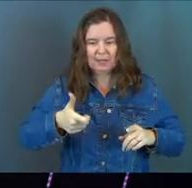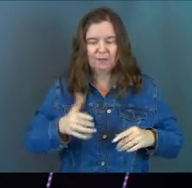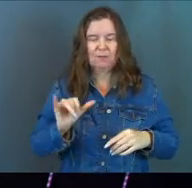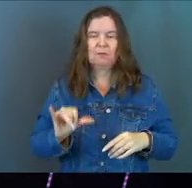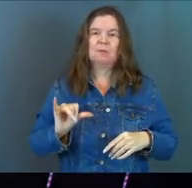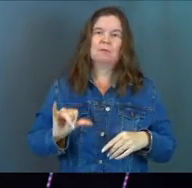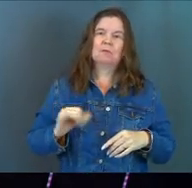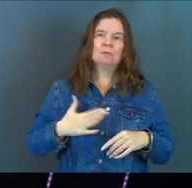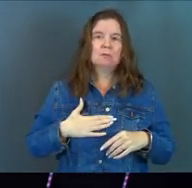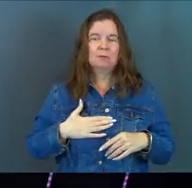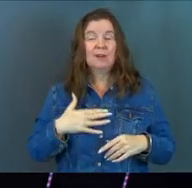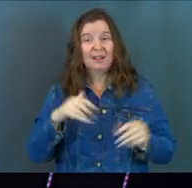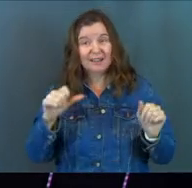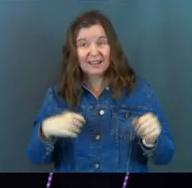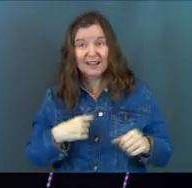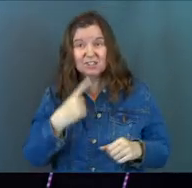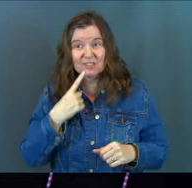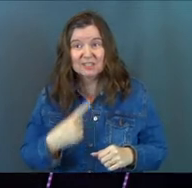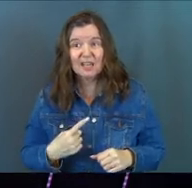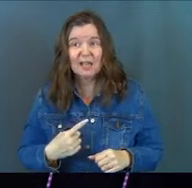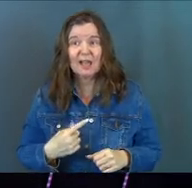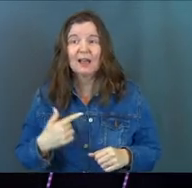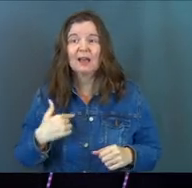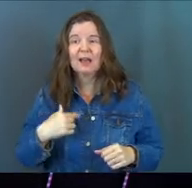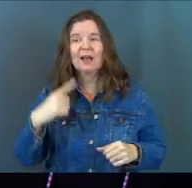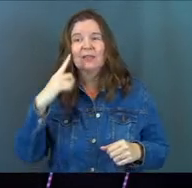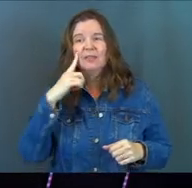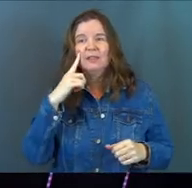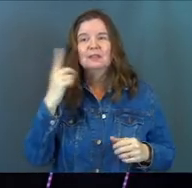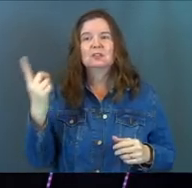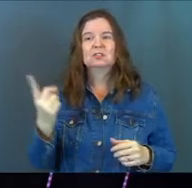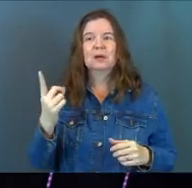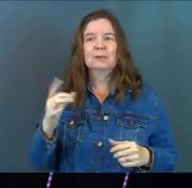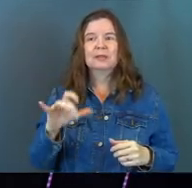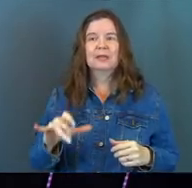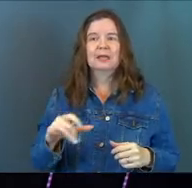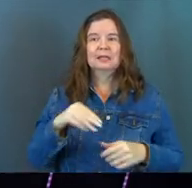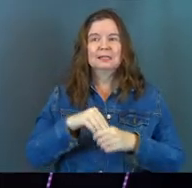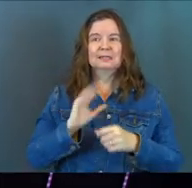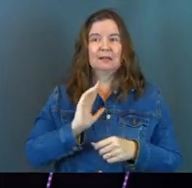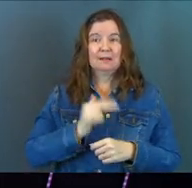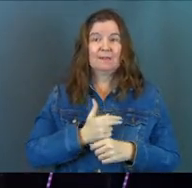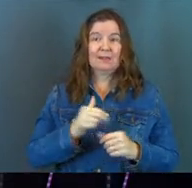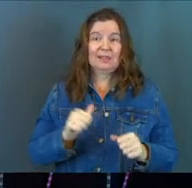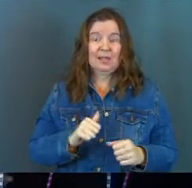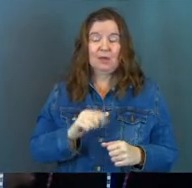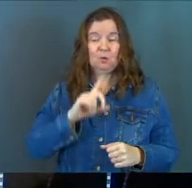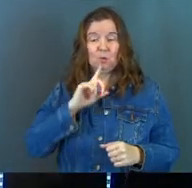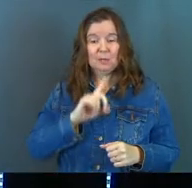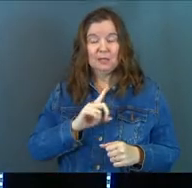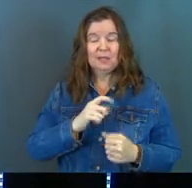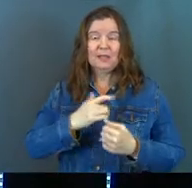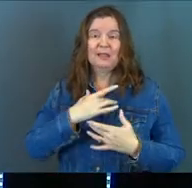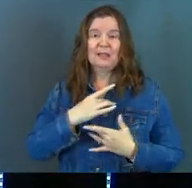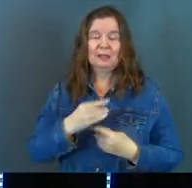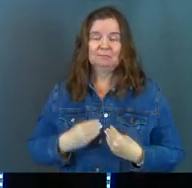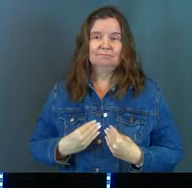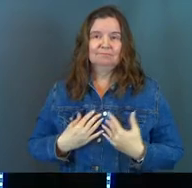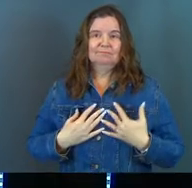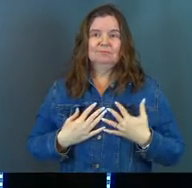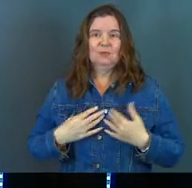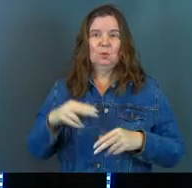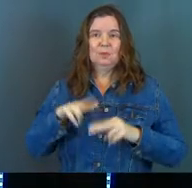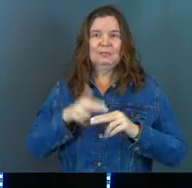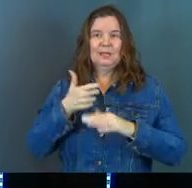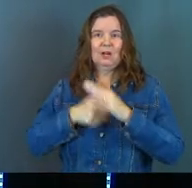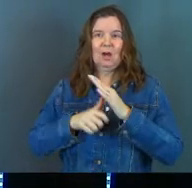Pastor. And can I just say this? I think there's something that inside of us that absolutely lights up when we sit